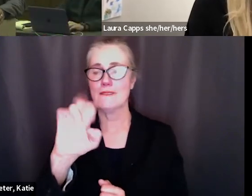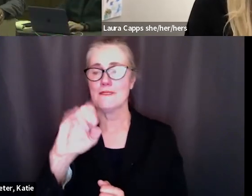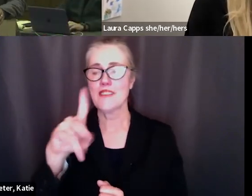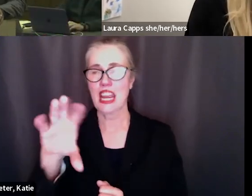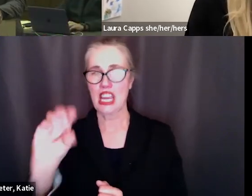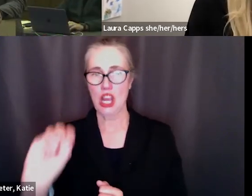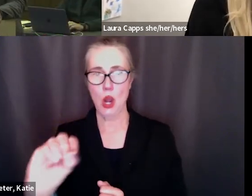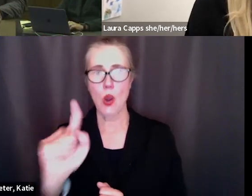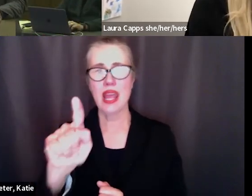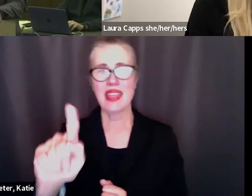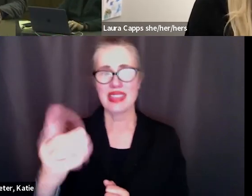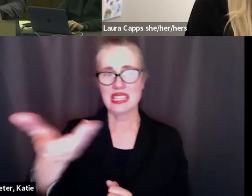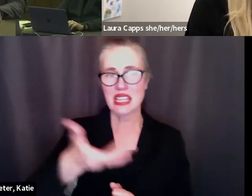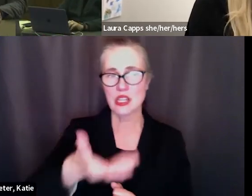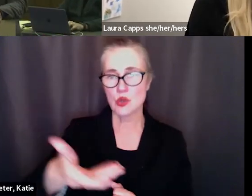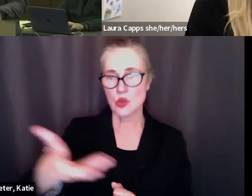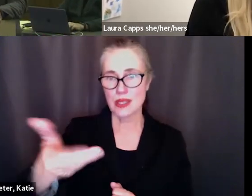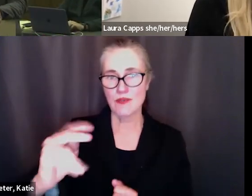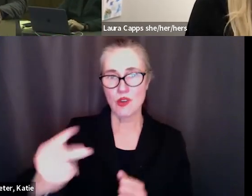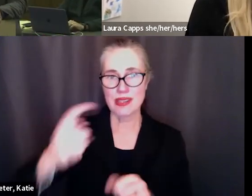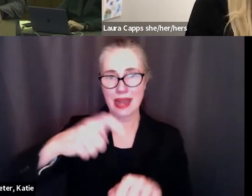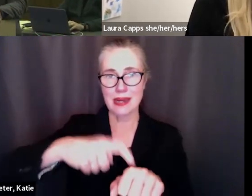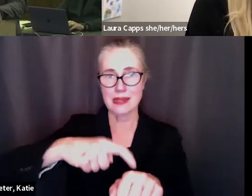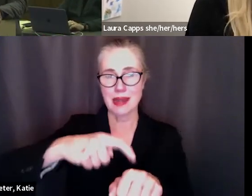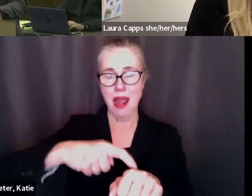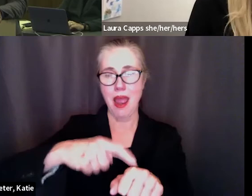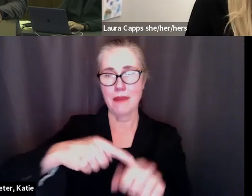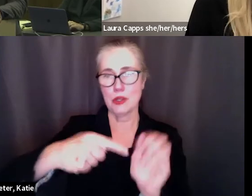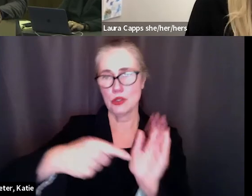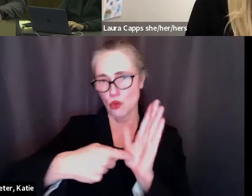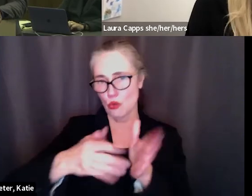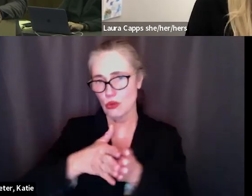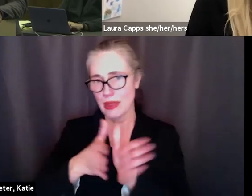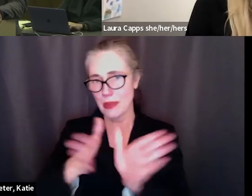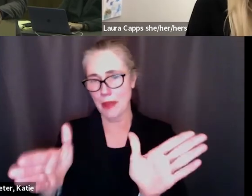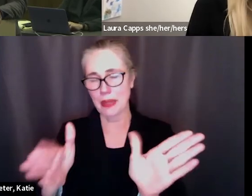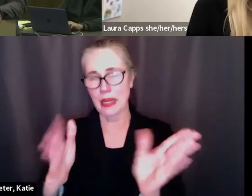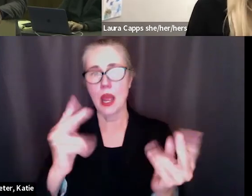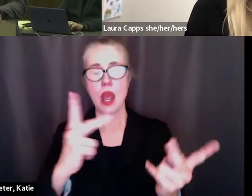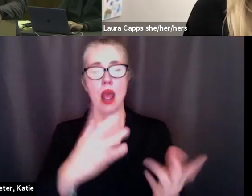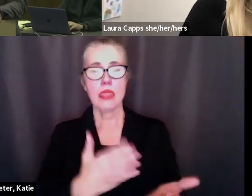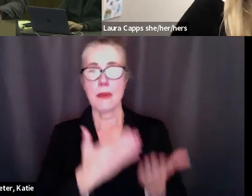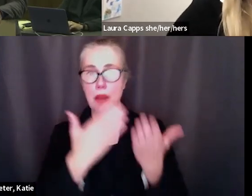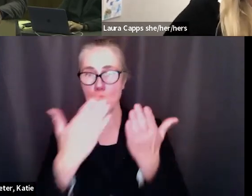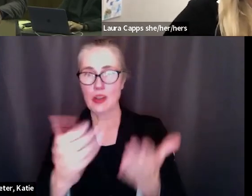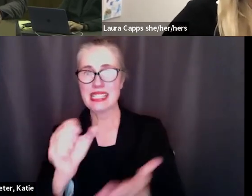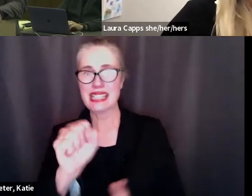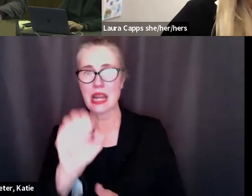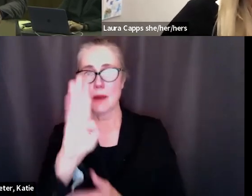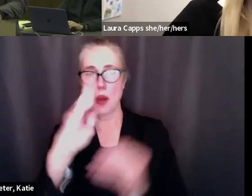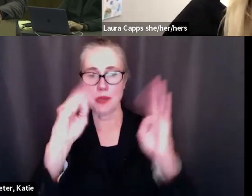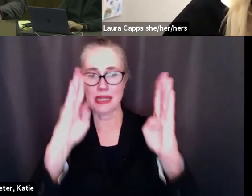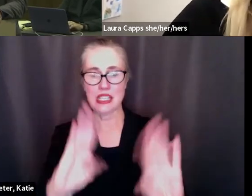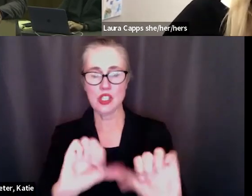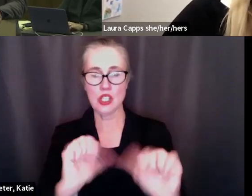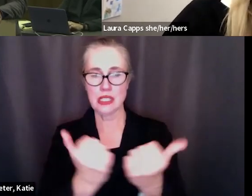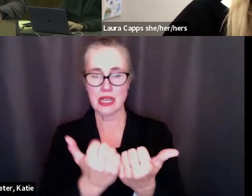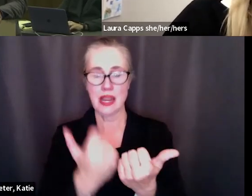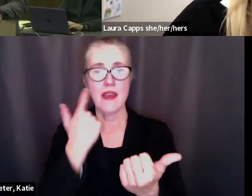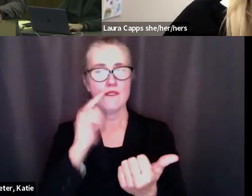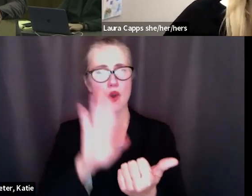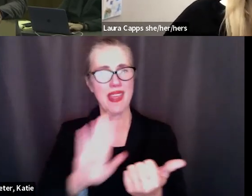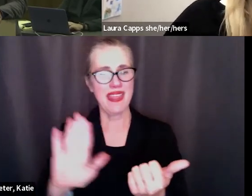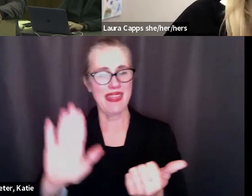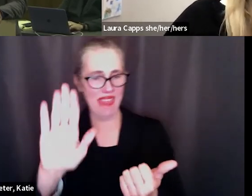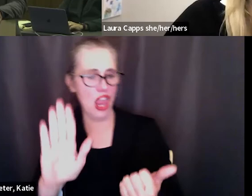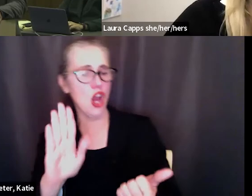the public for a second time the proposal that santa barbara teachers association is putting forward for their intention to